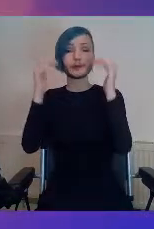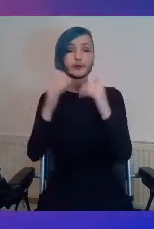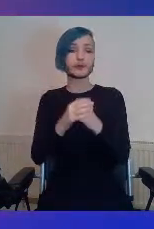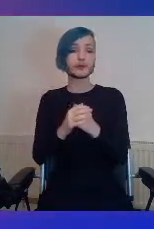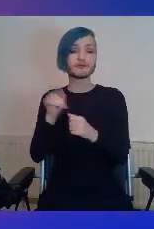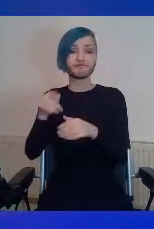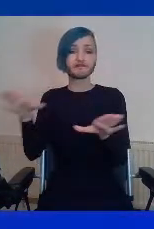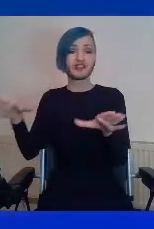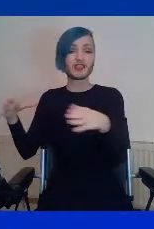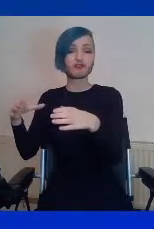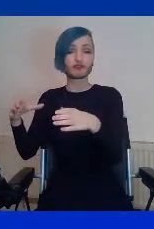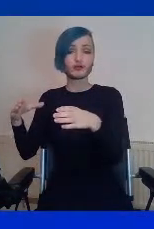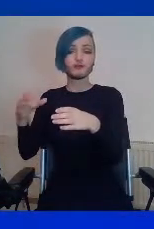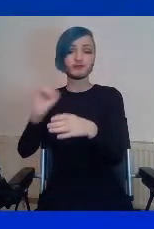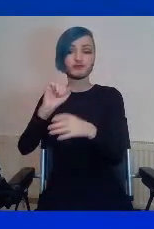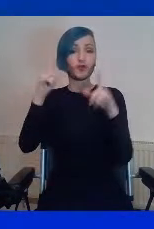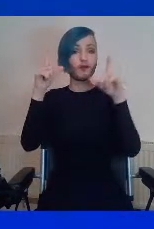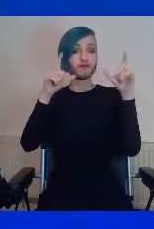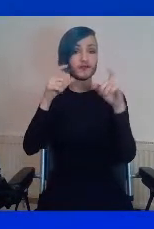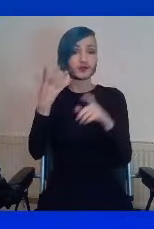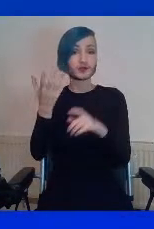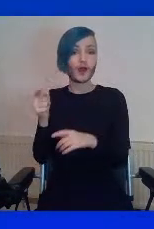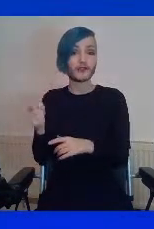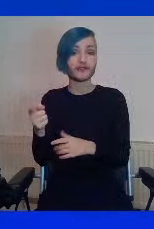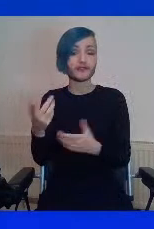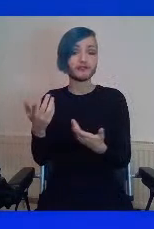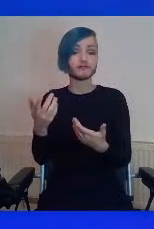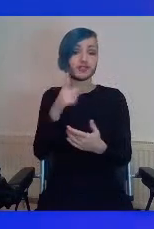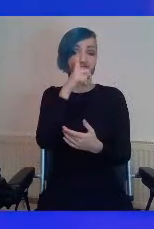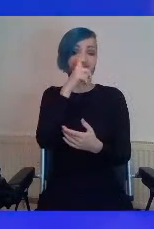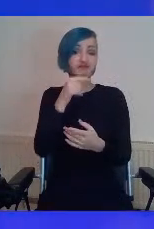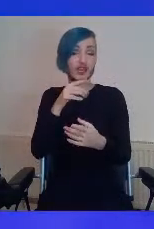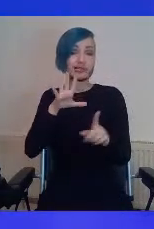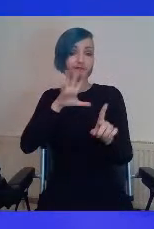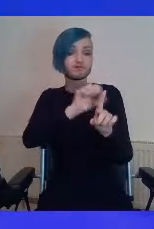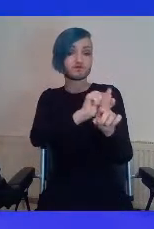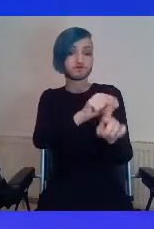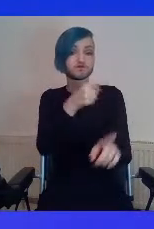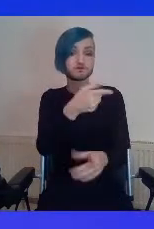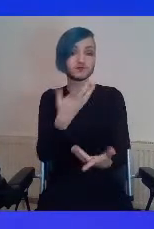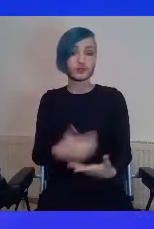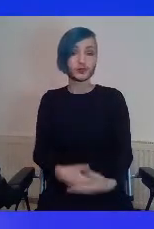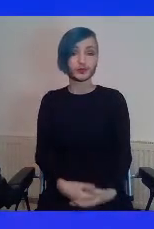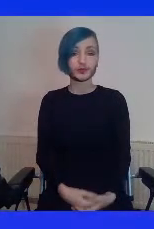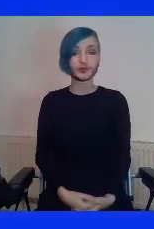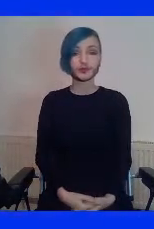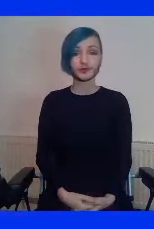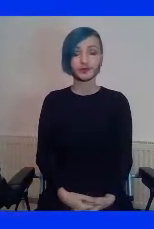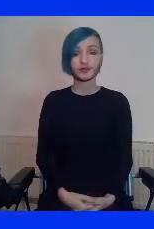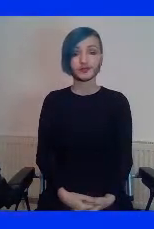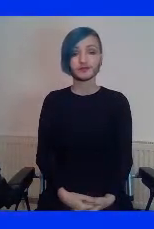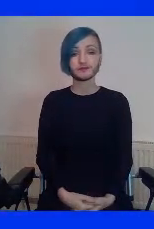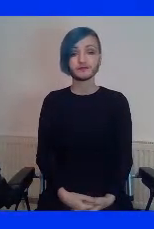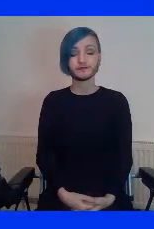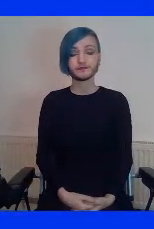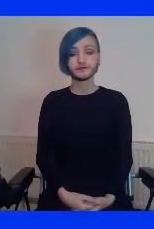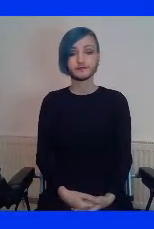can just go after you. Yes. So, Vitalina, so just on that,